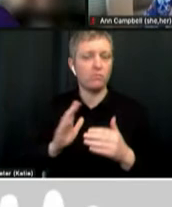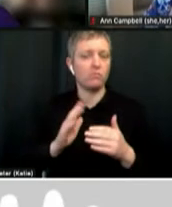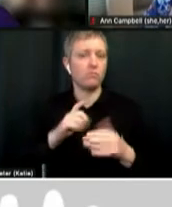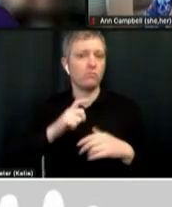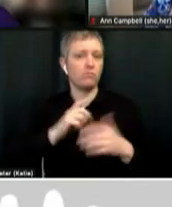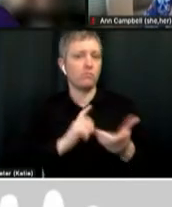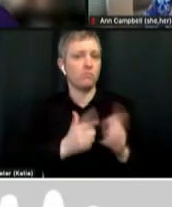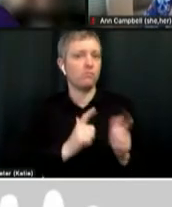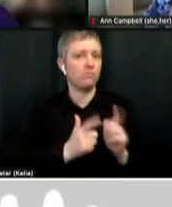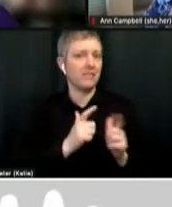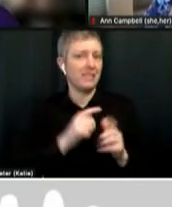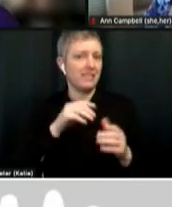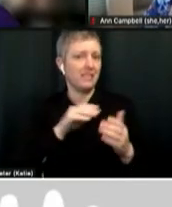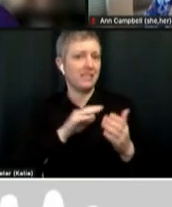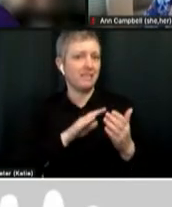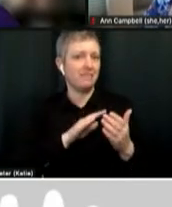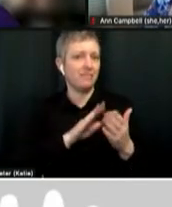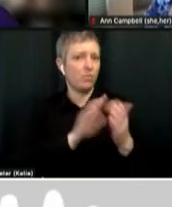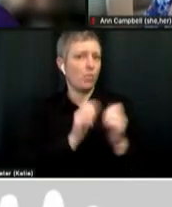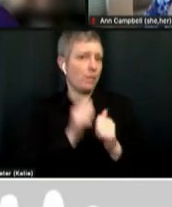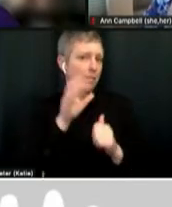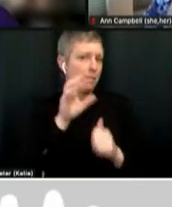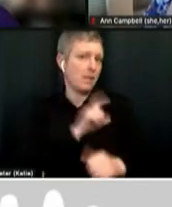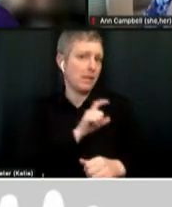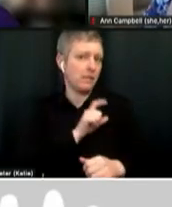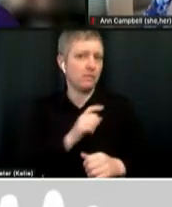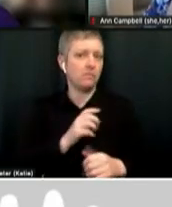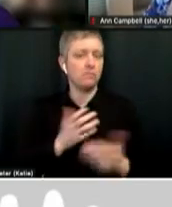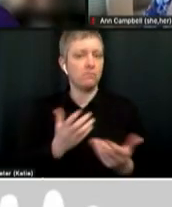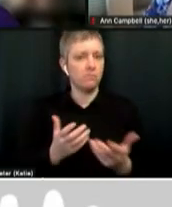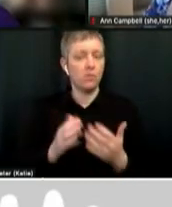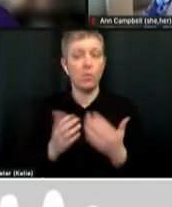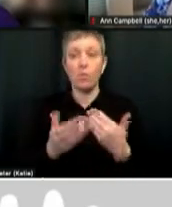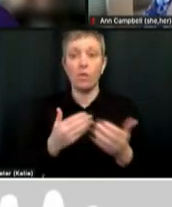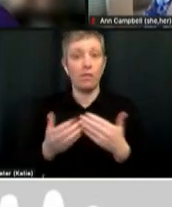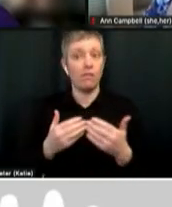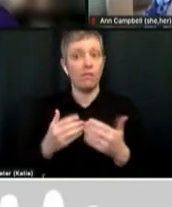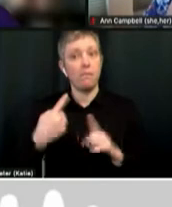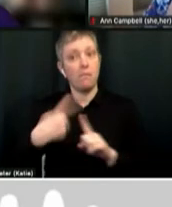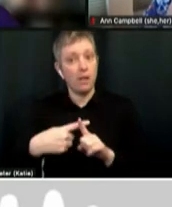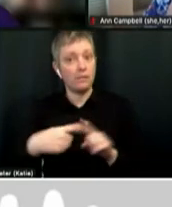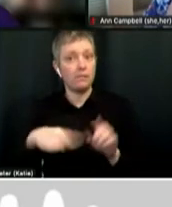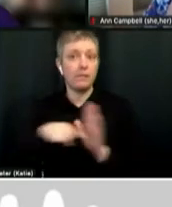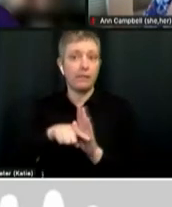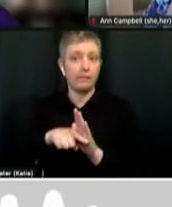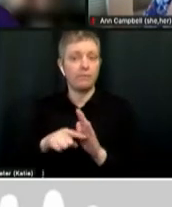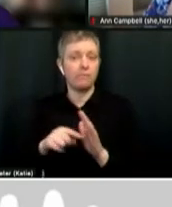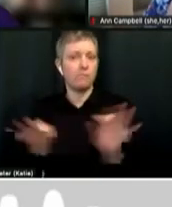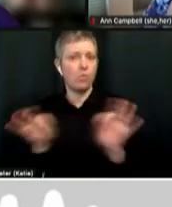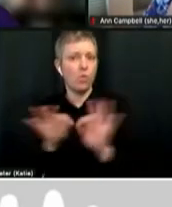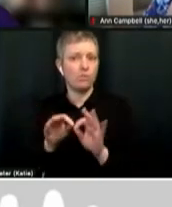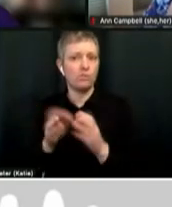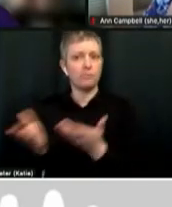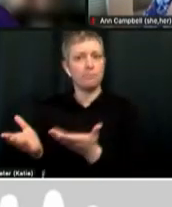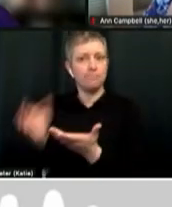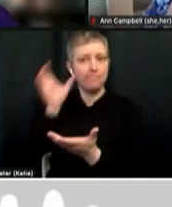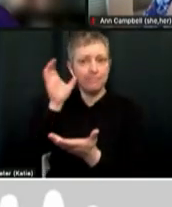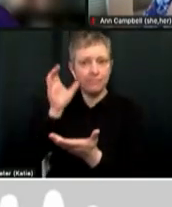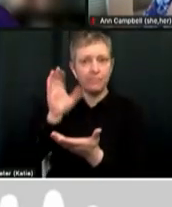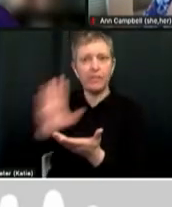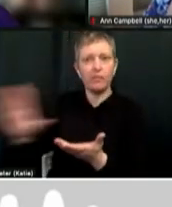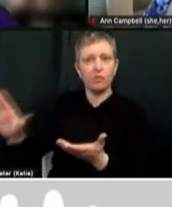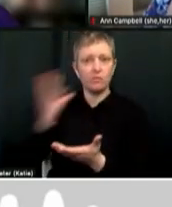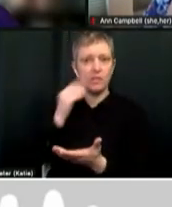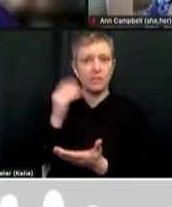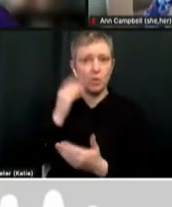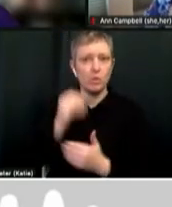the interaction they had, whether it was positive or negative. And I'm wondering, you're talking about this